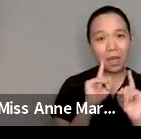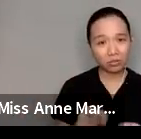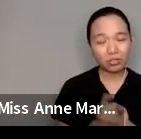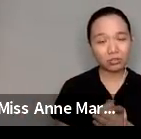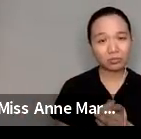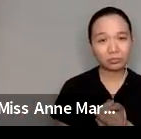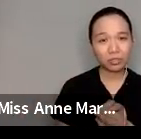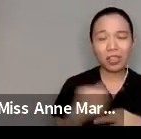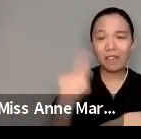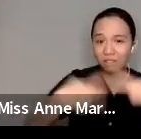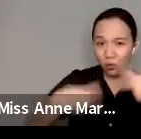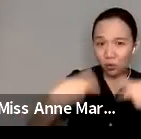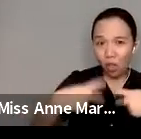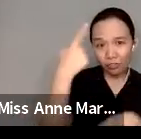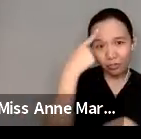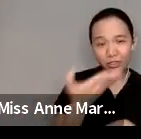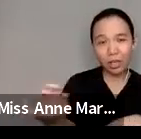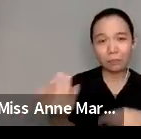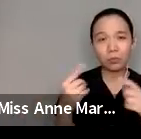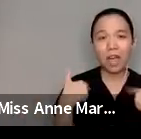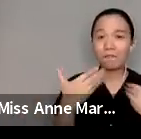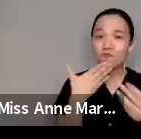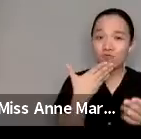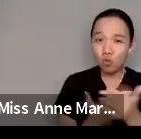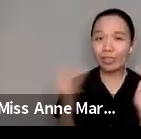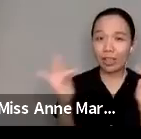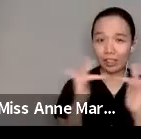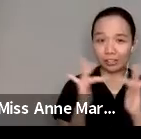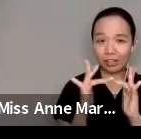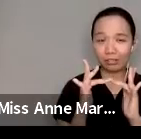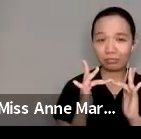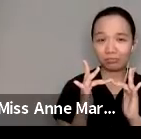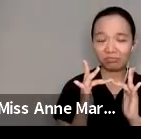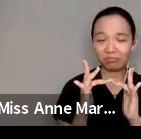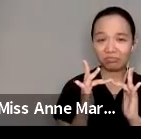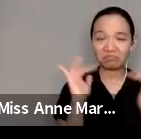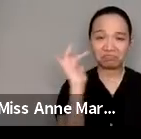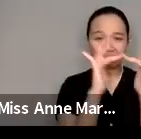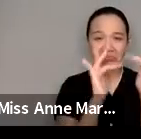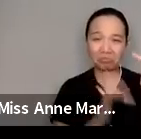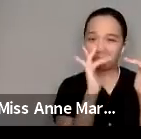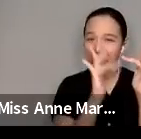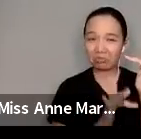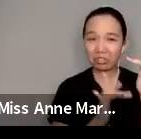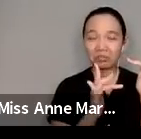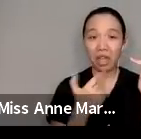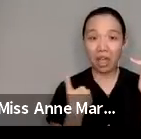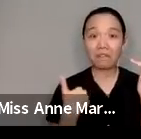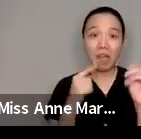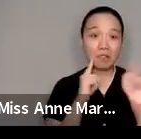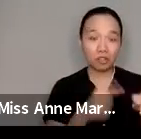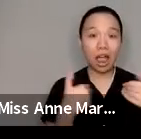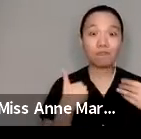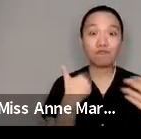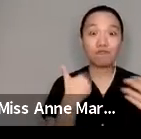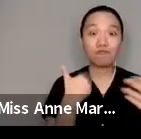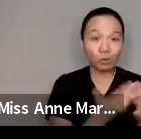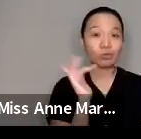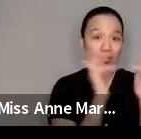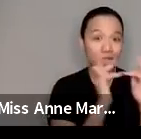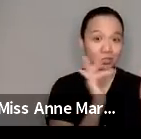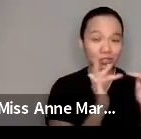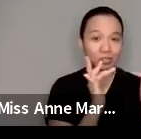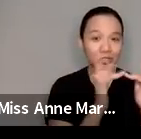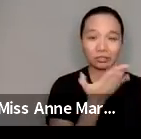was difficult for them to get good internet connection. And there were those who answered that even though they have good connection, they did